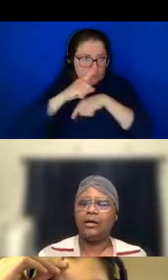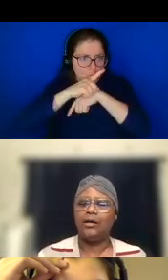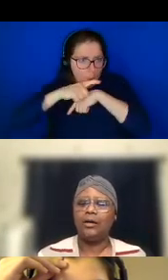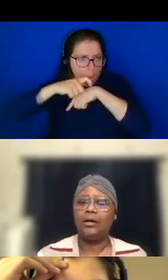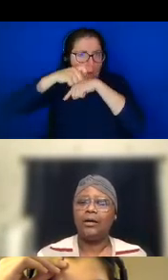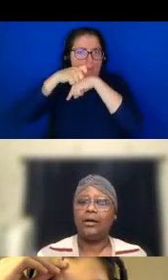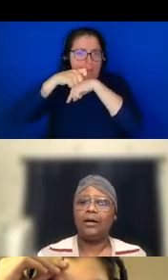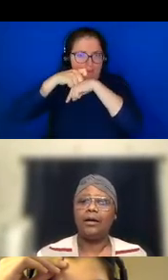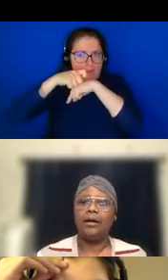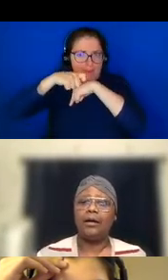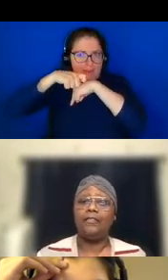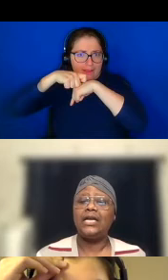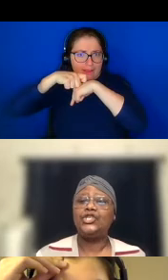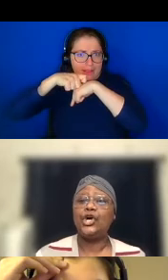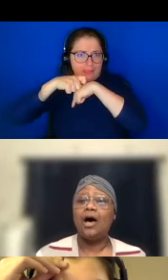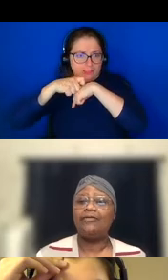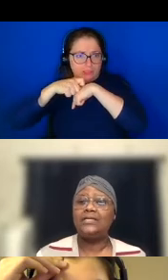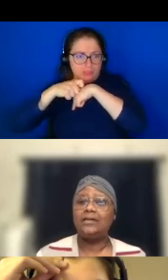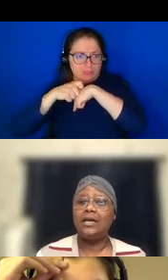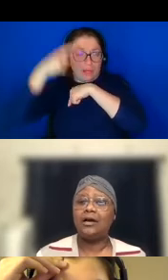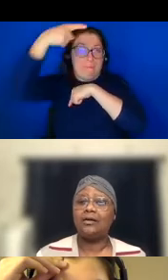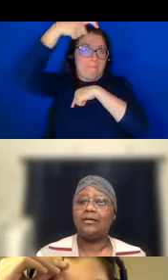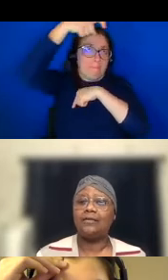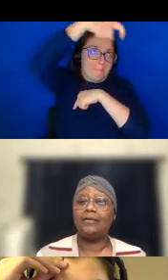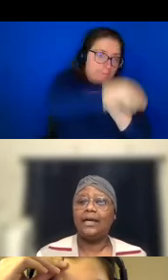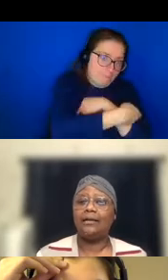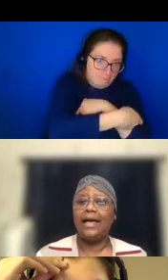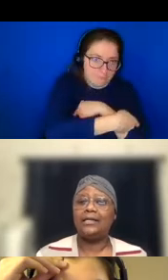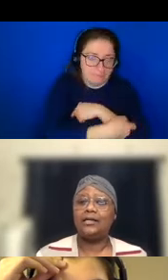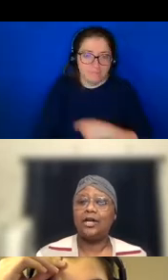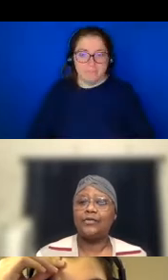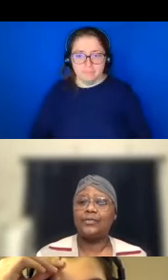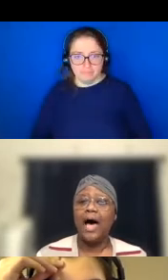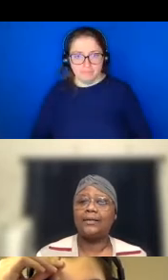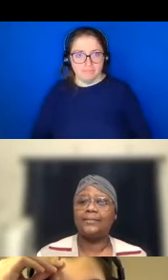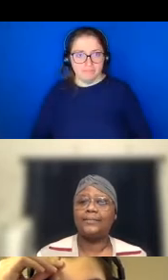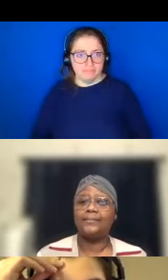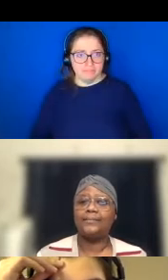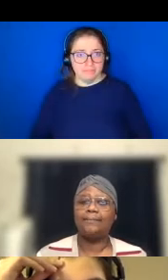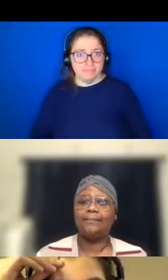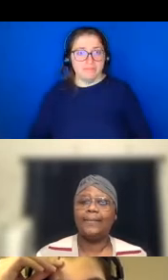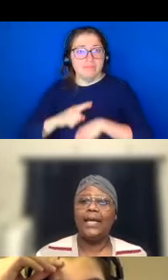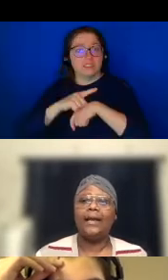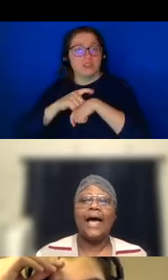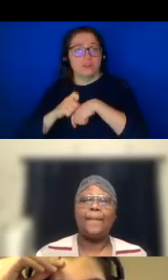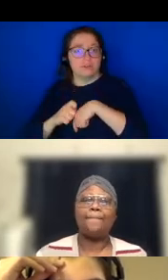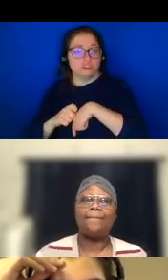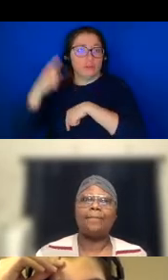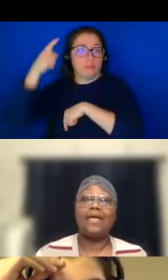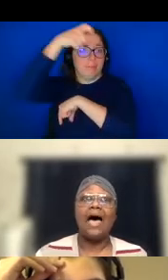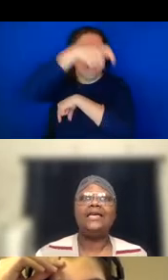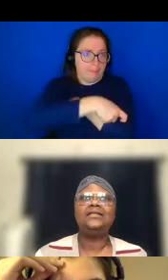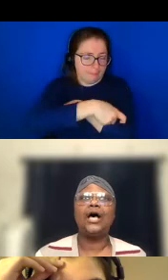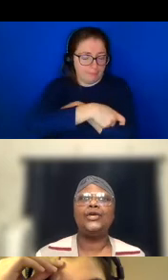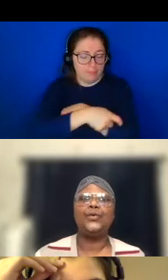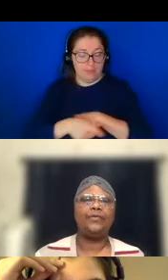here. And then it took off into the air and landed on another spot. Now,